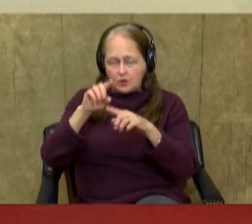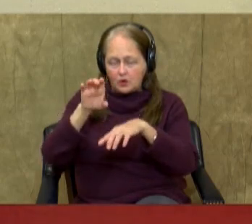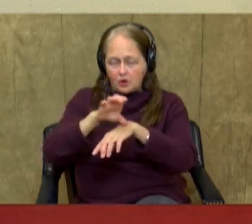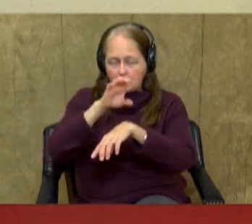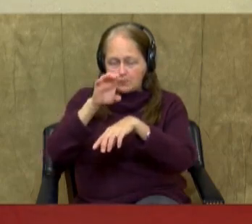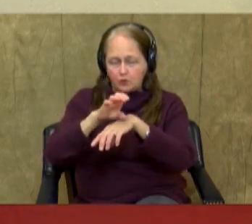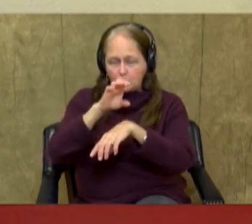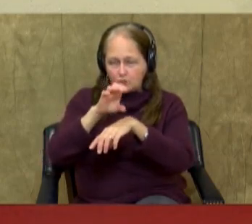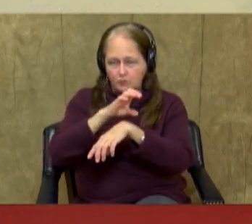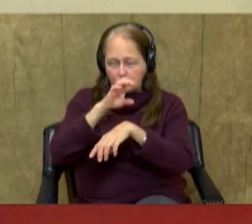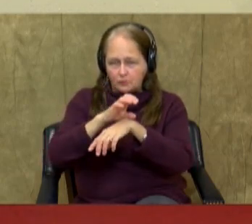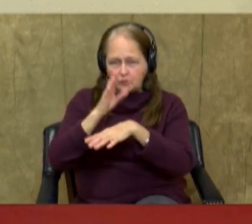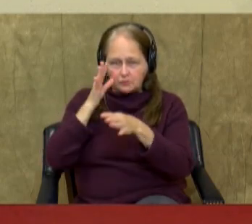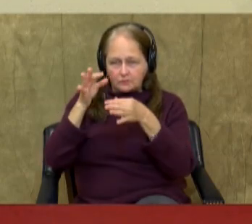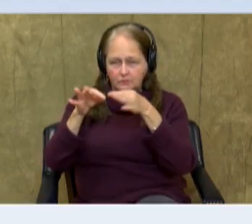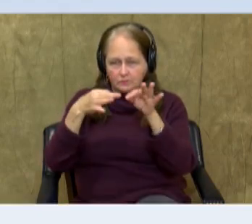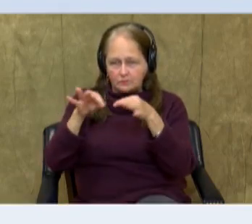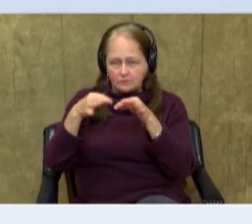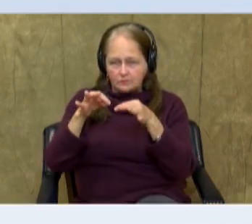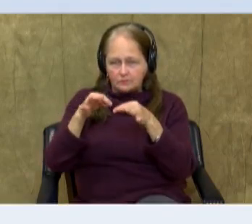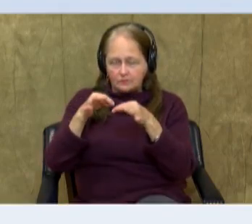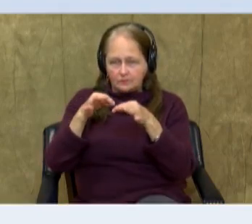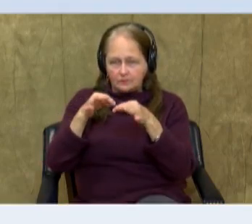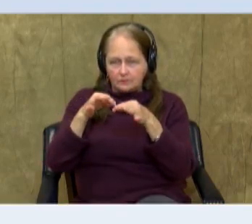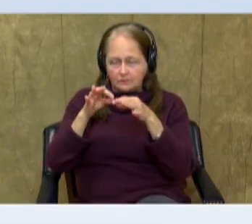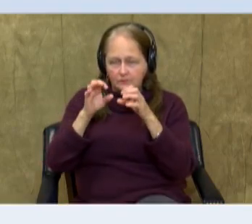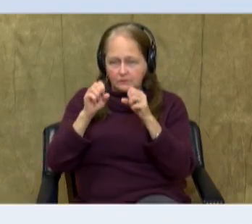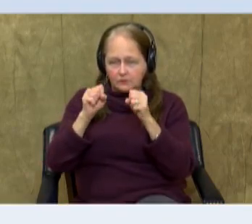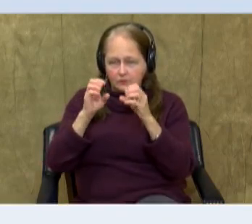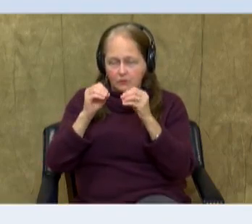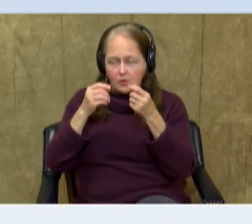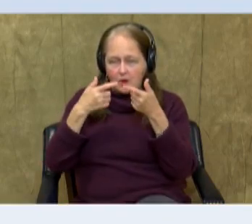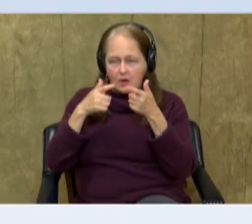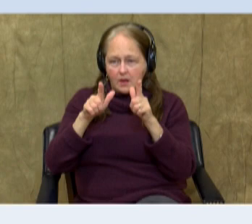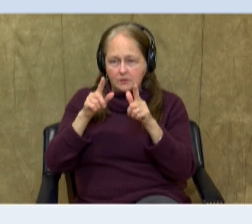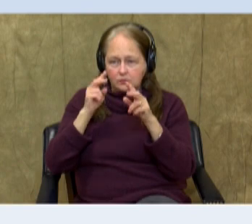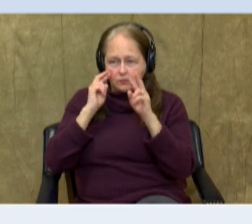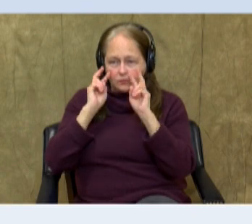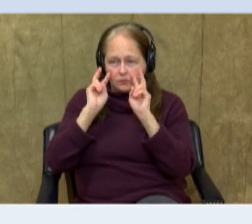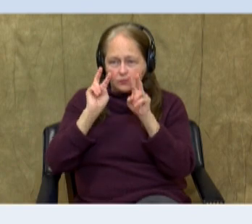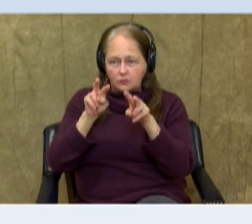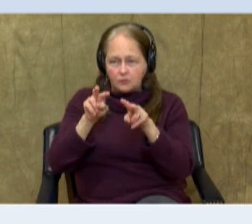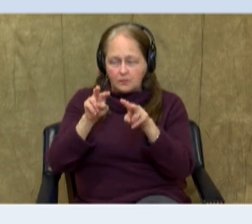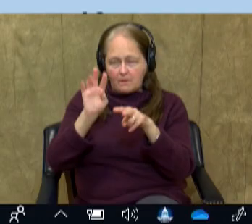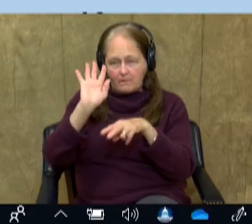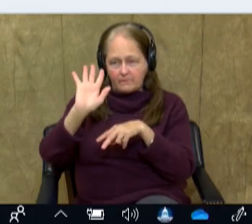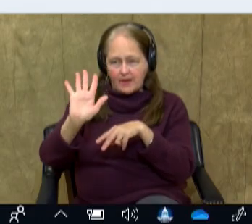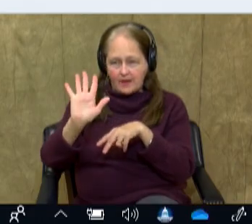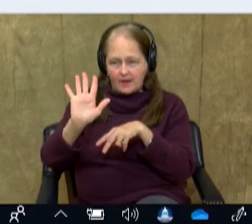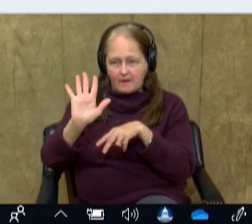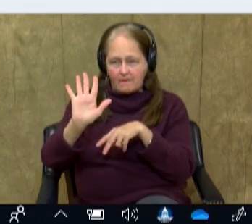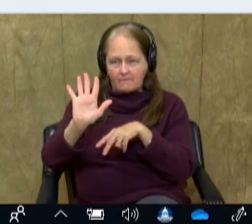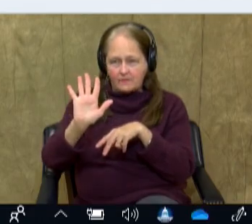but we can stay on here. So let's look at 5.